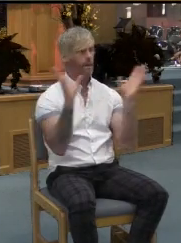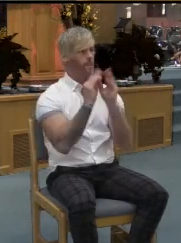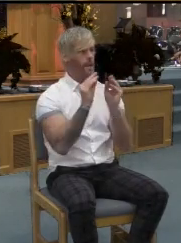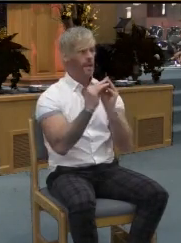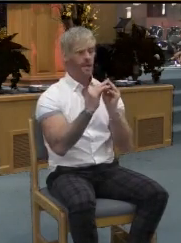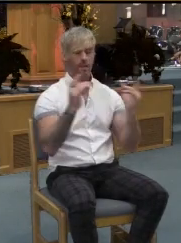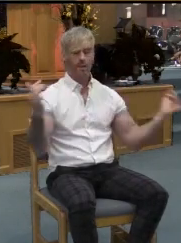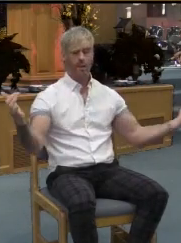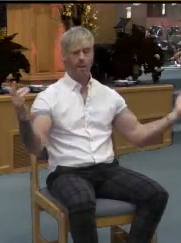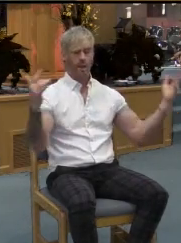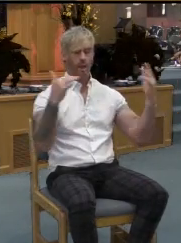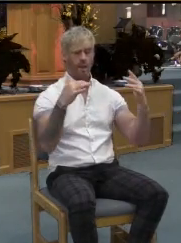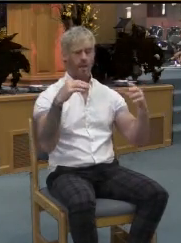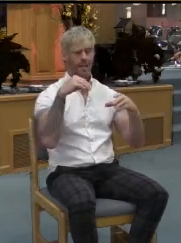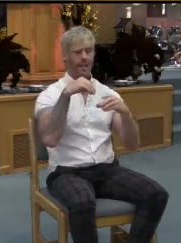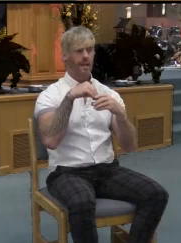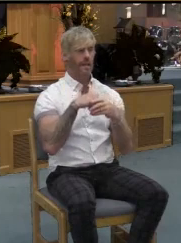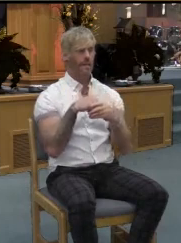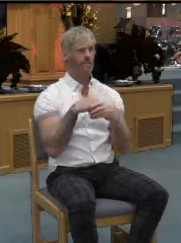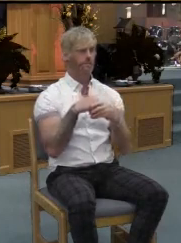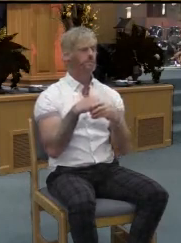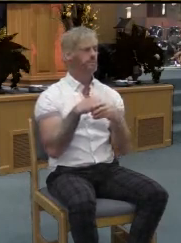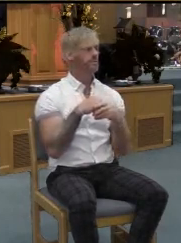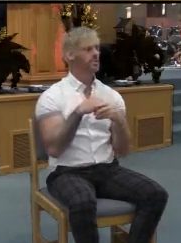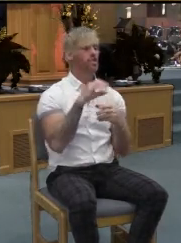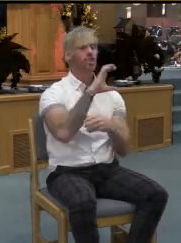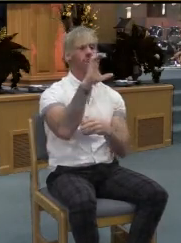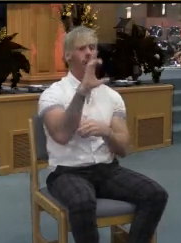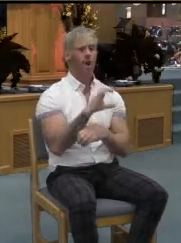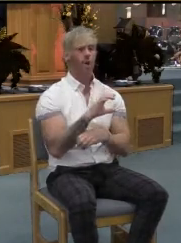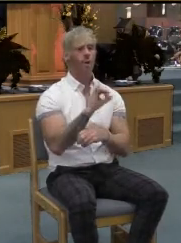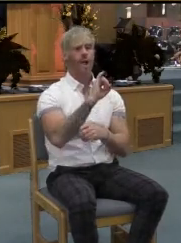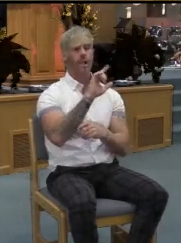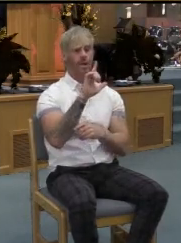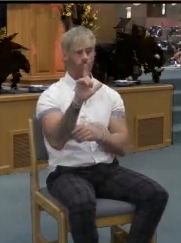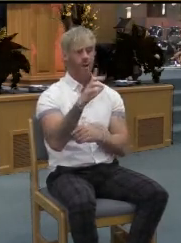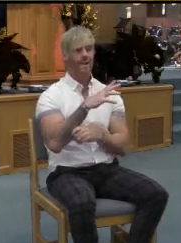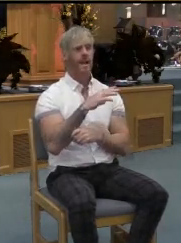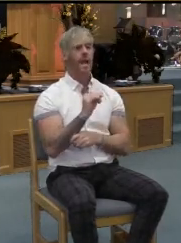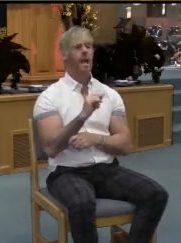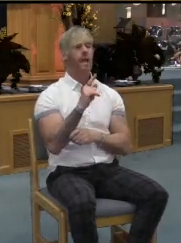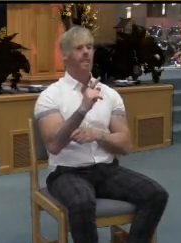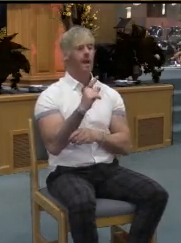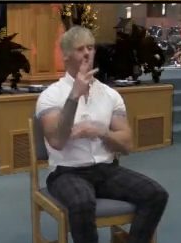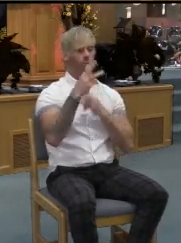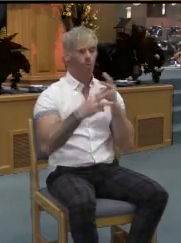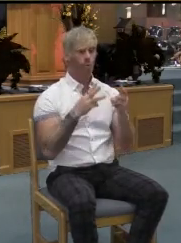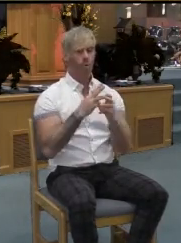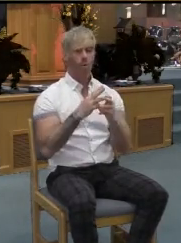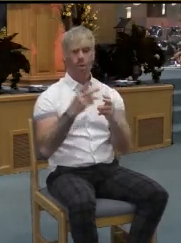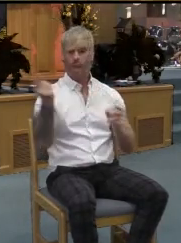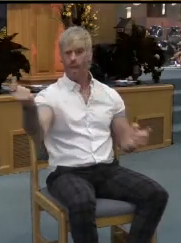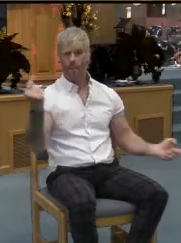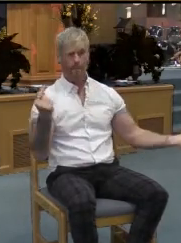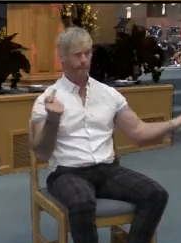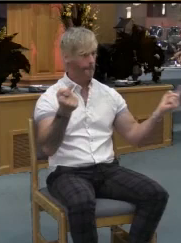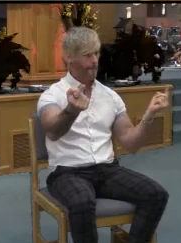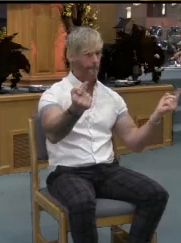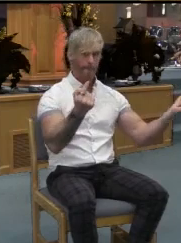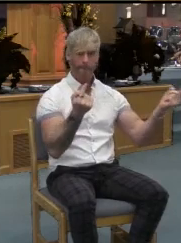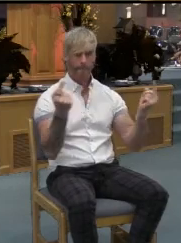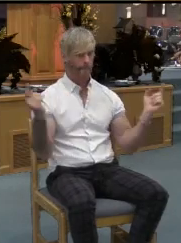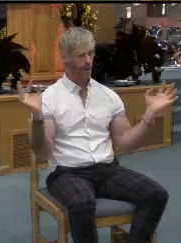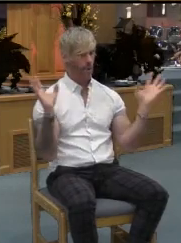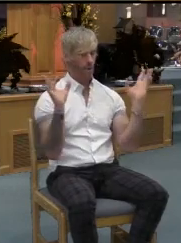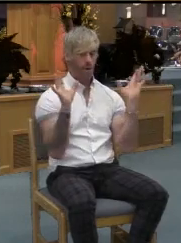in 1986. And they came from all over the world. It was called the Chicago Morphology